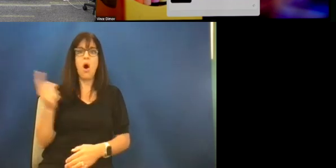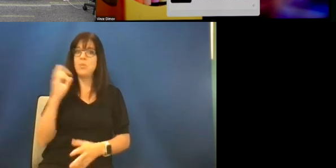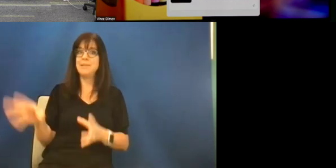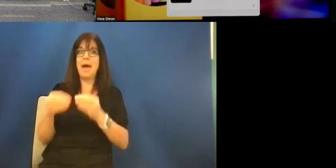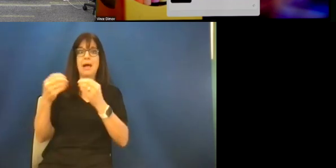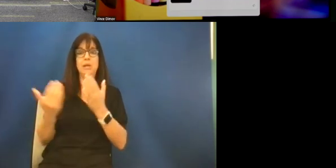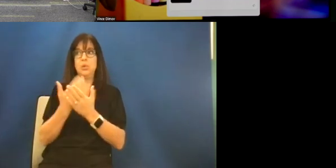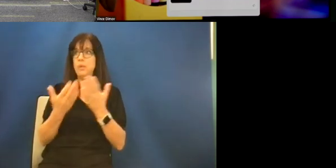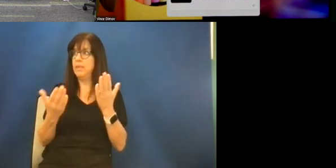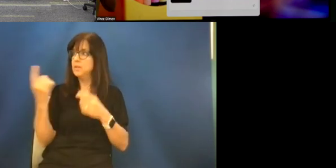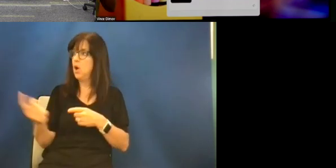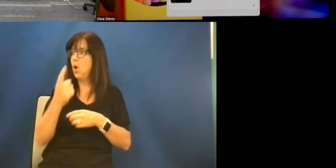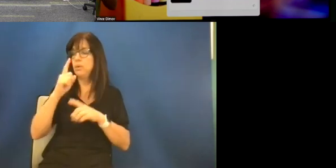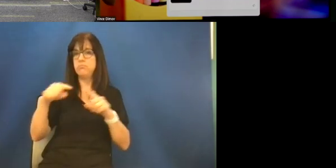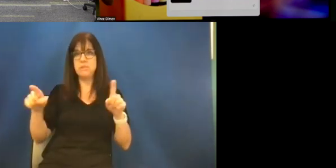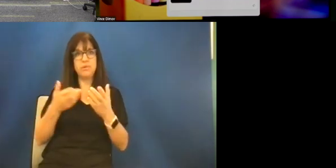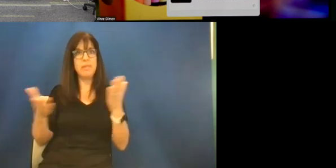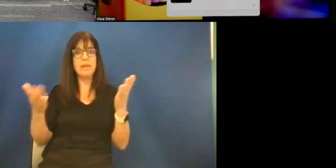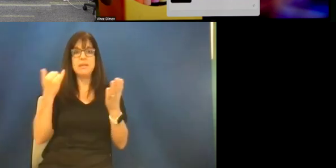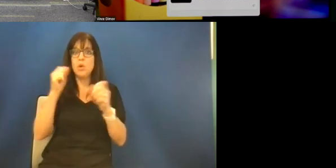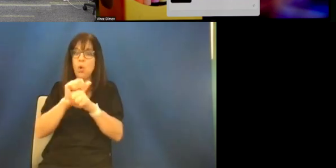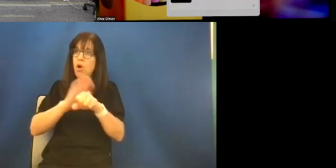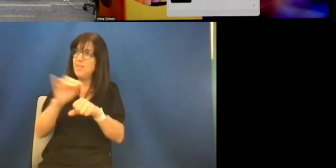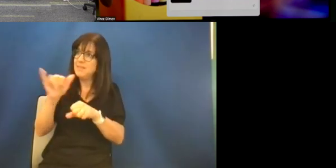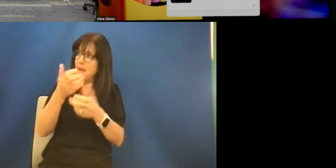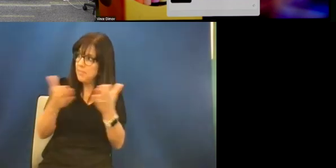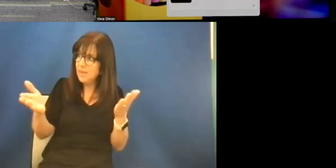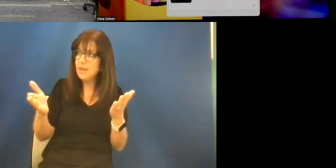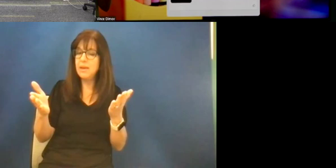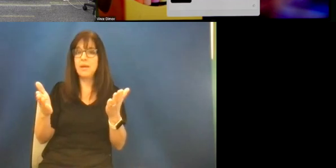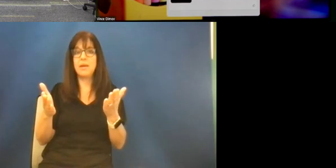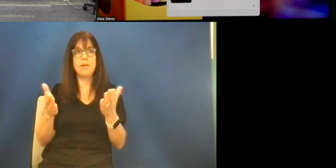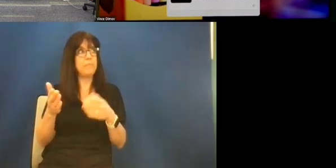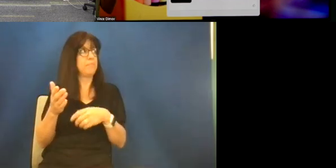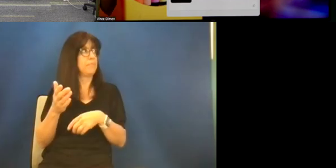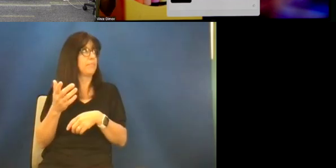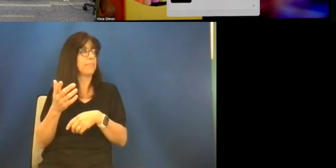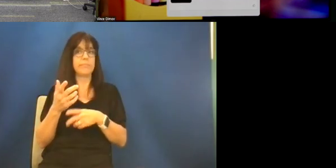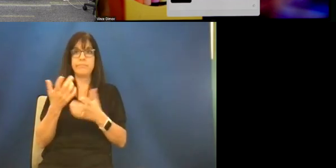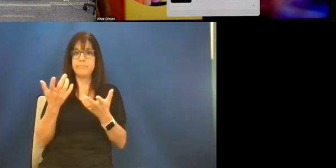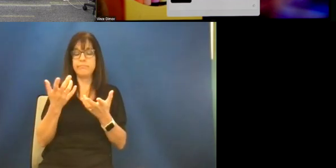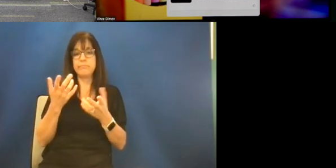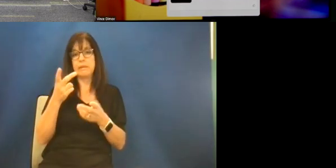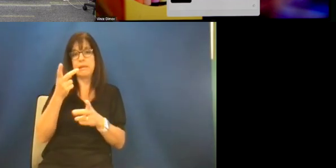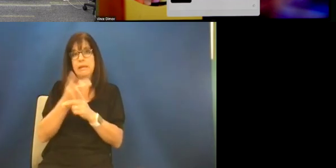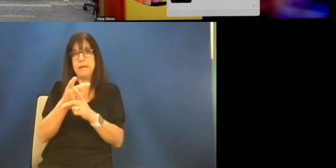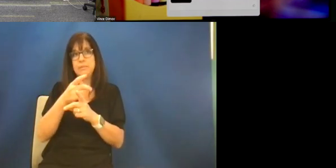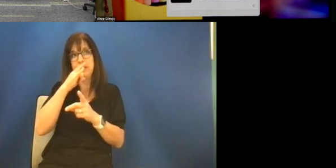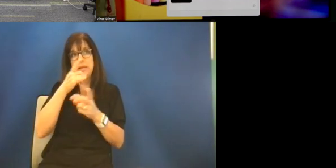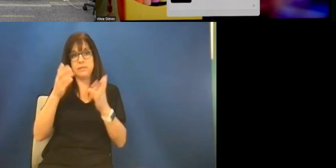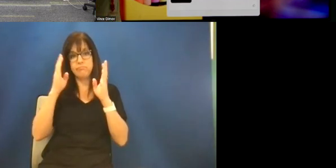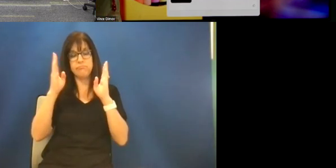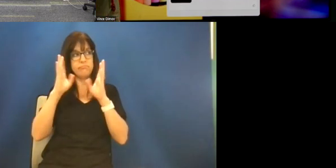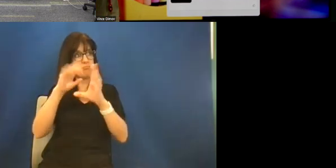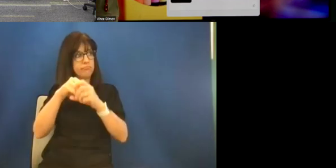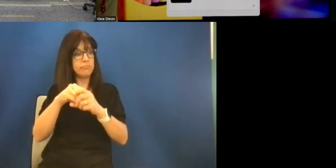and there's always different themes. So if you work on the same thing, there's so many different games you can play with the same thing, and it keeps the kids engaged.